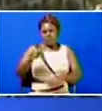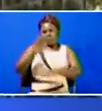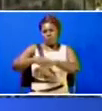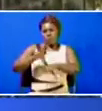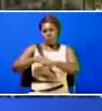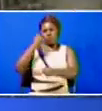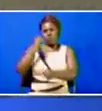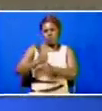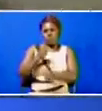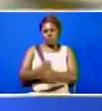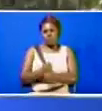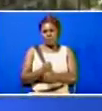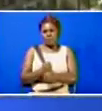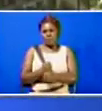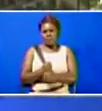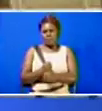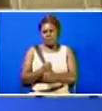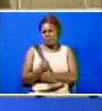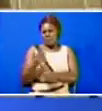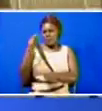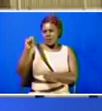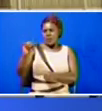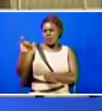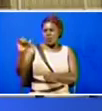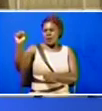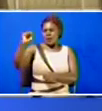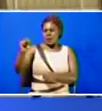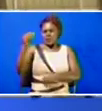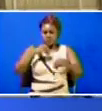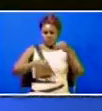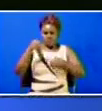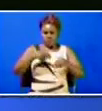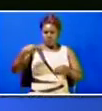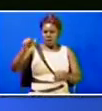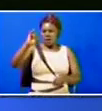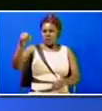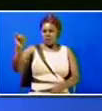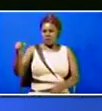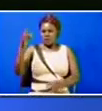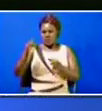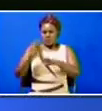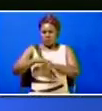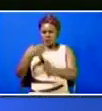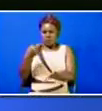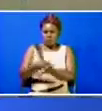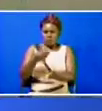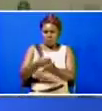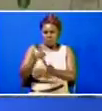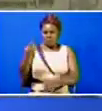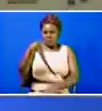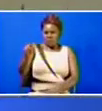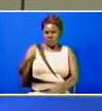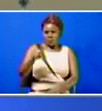job. In the latest NYS cases, Haji will be heavily relying on financial